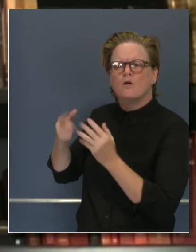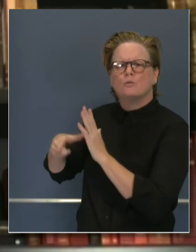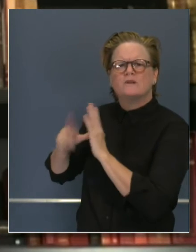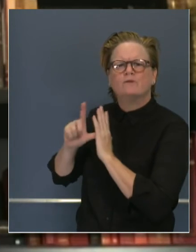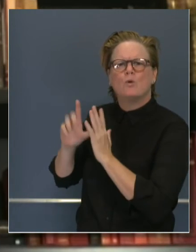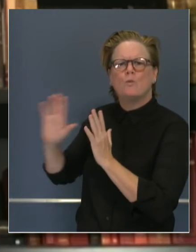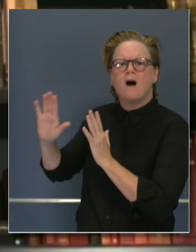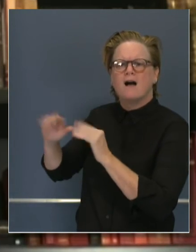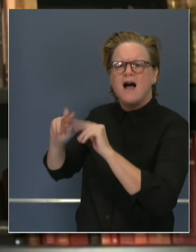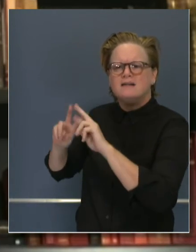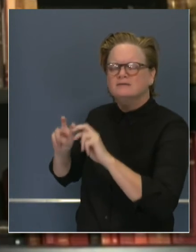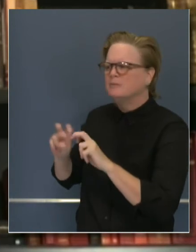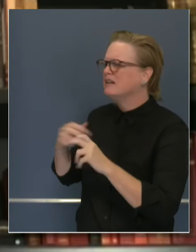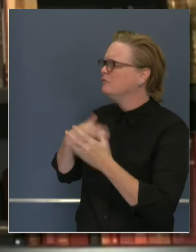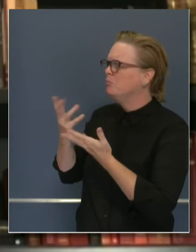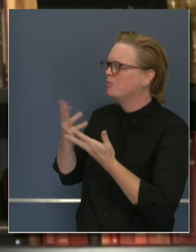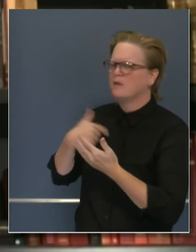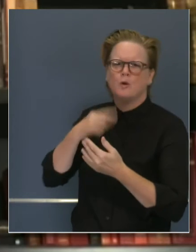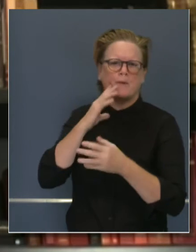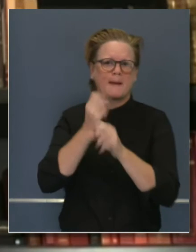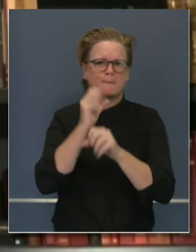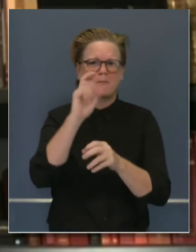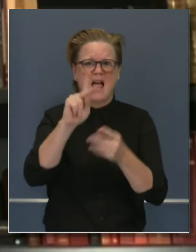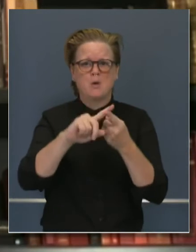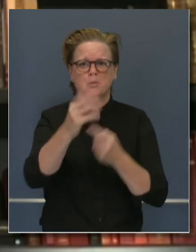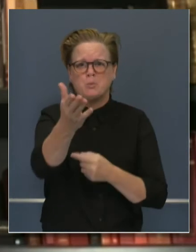Alex Michelson, Fox 11.